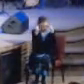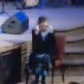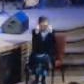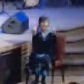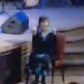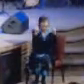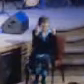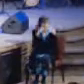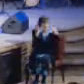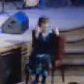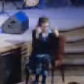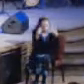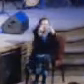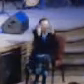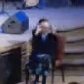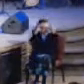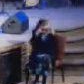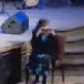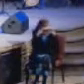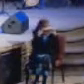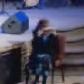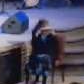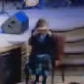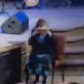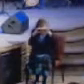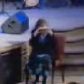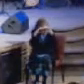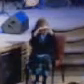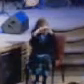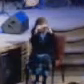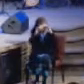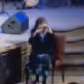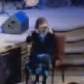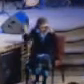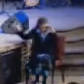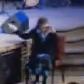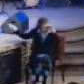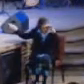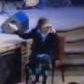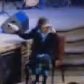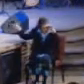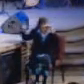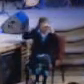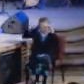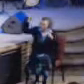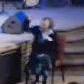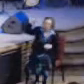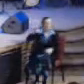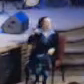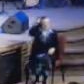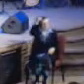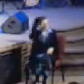see is what's right here in front of us. Huh? But God's up here and he can see the end from the beginning.